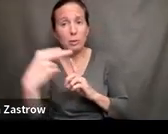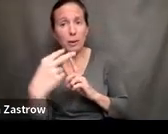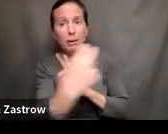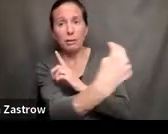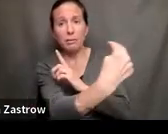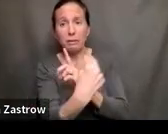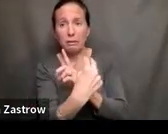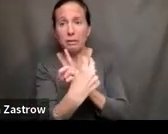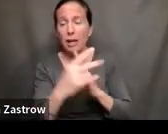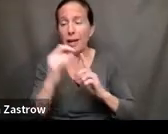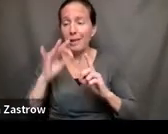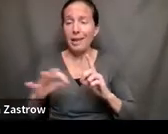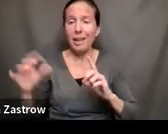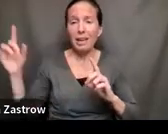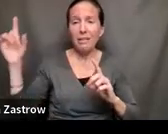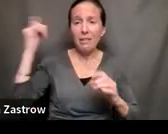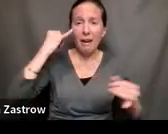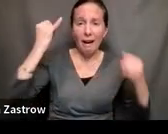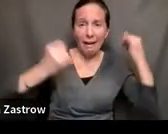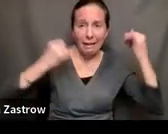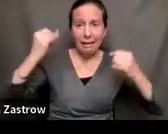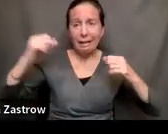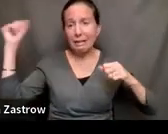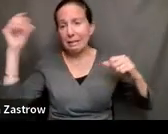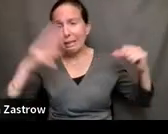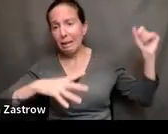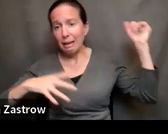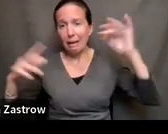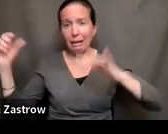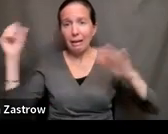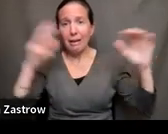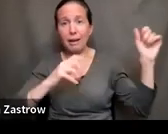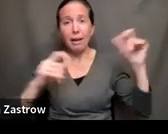out kind of helps whittle that down.